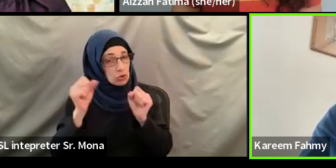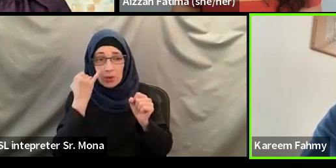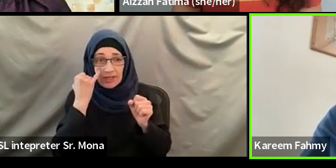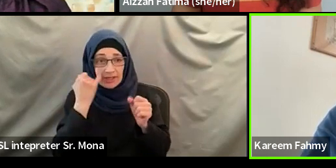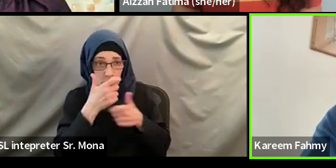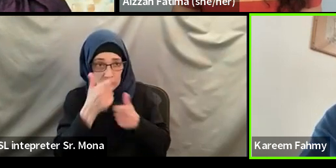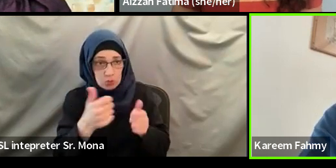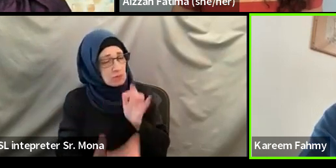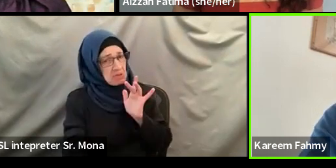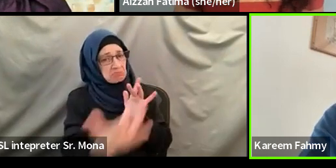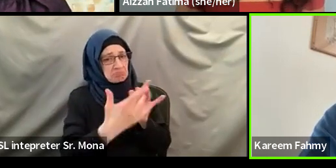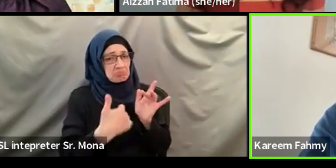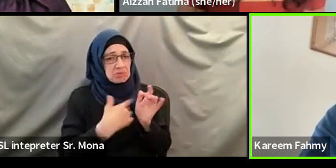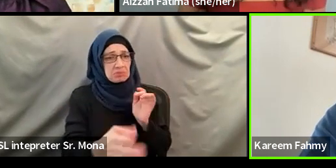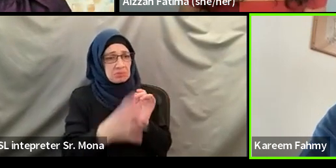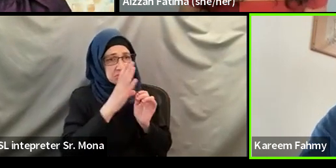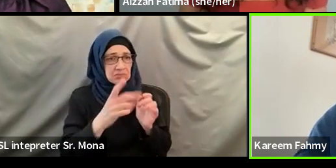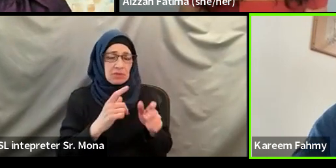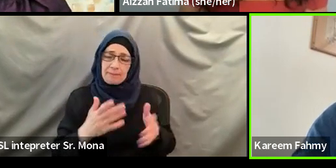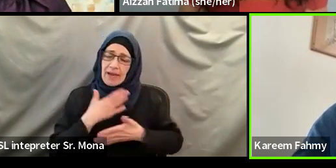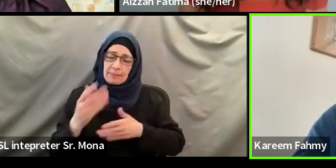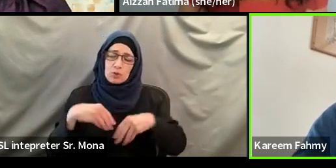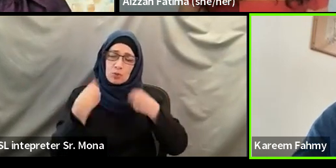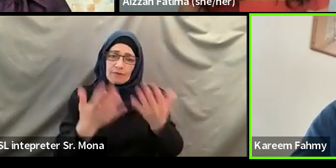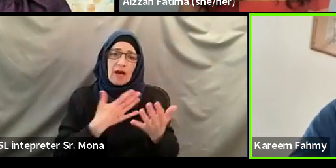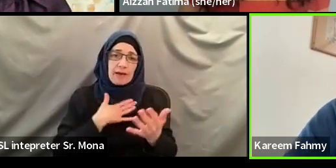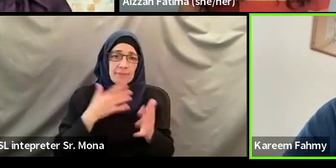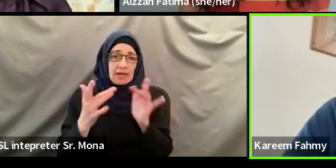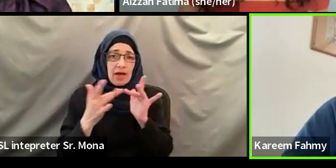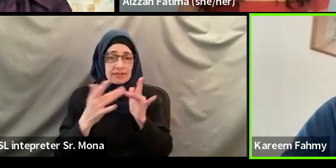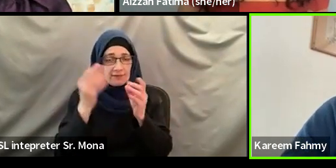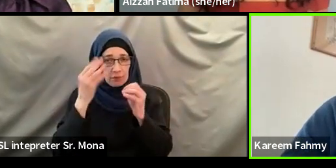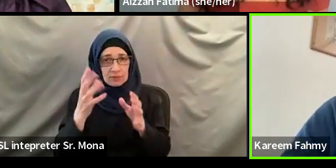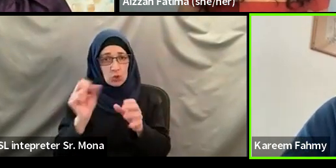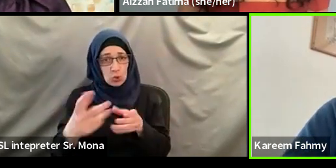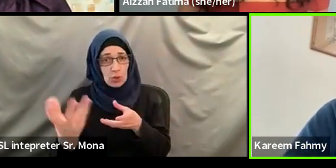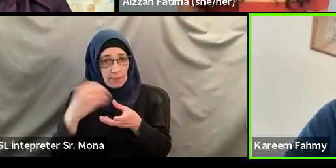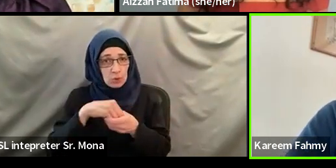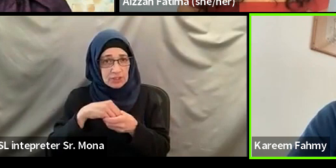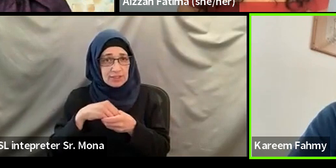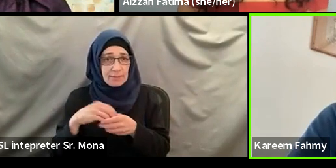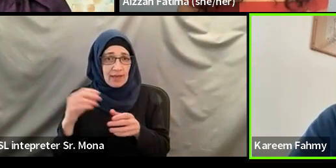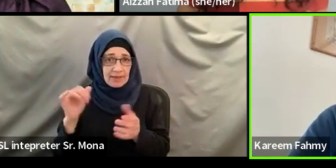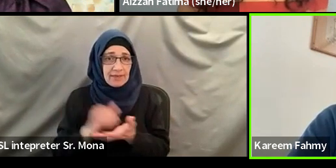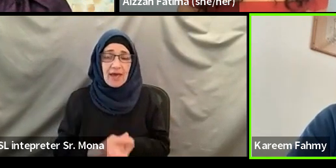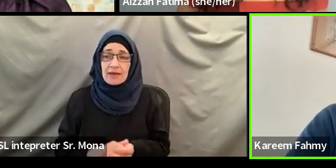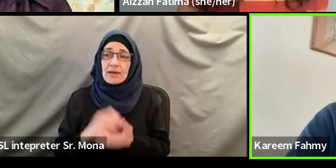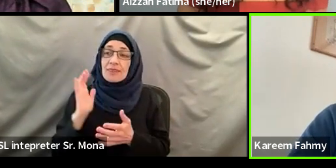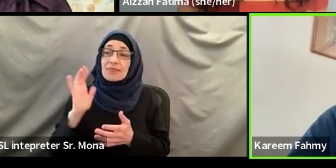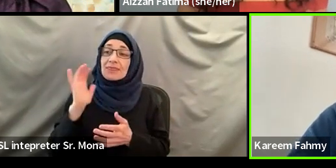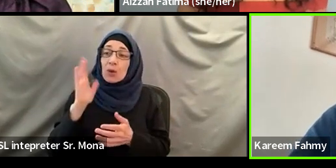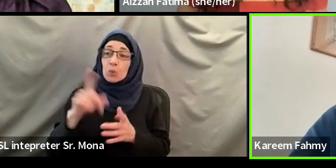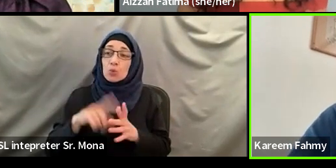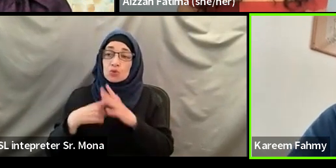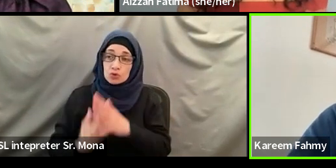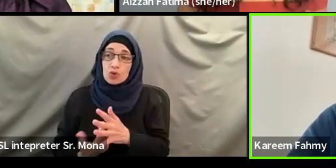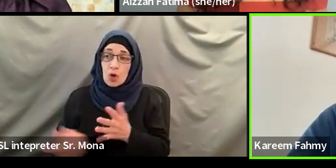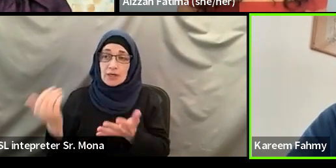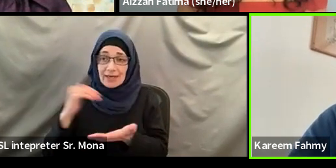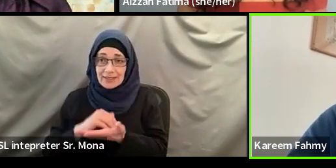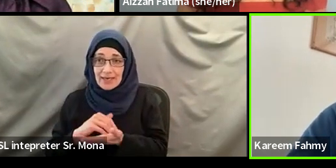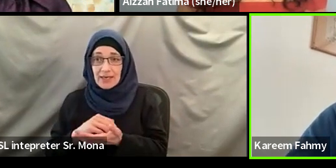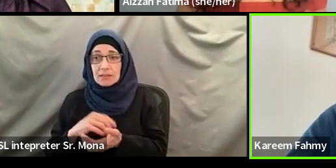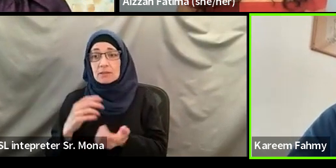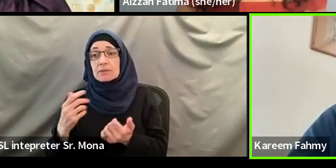I'm happy to provide my contact information so that you can participate in that, which will start up again, most likely